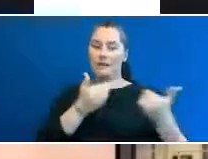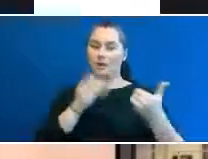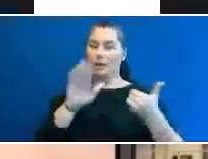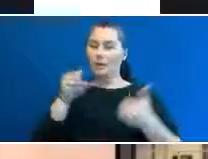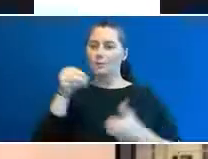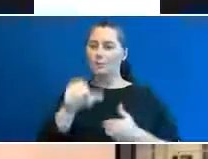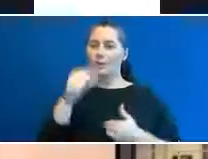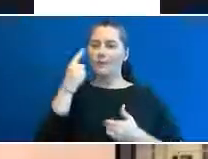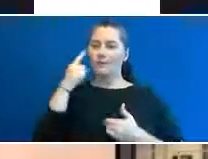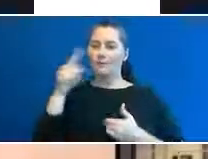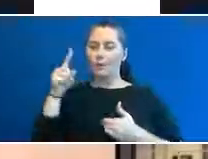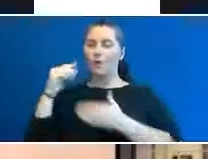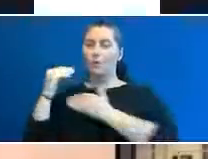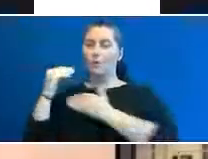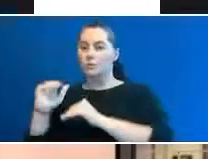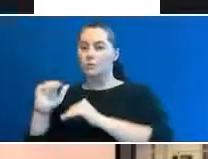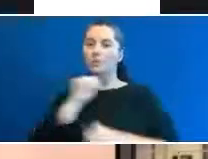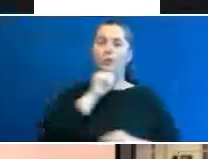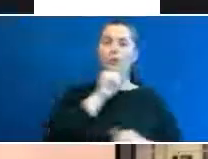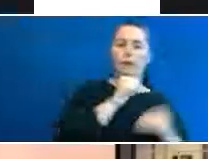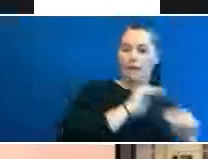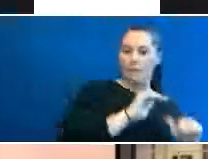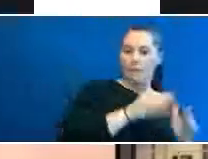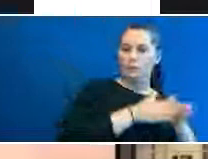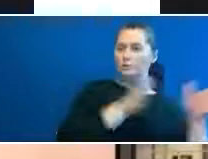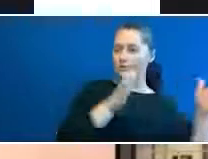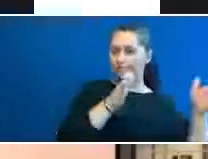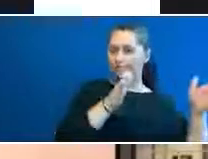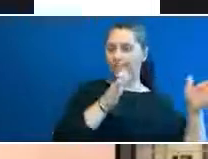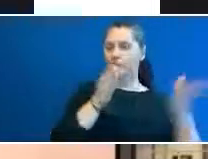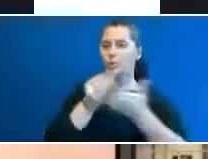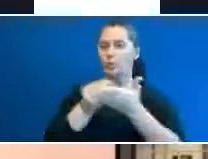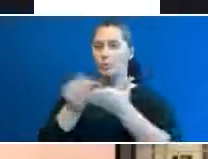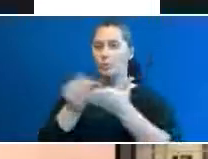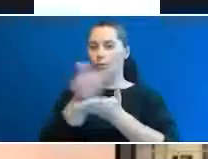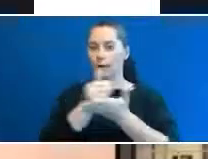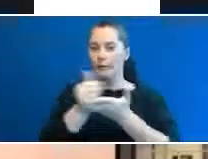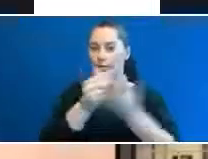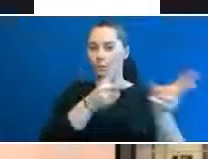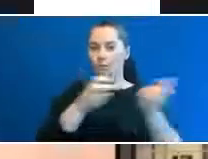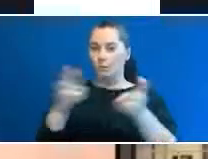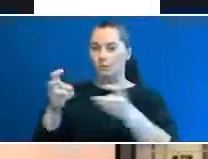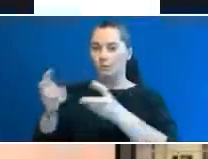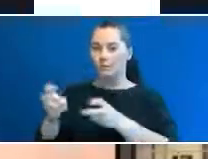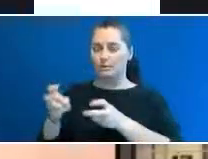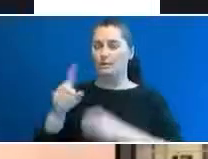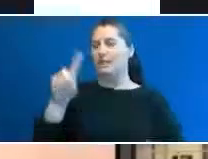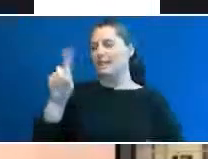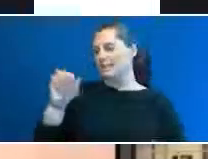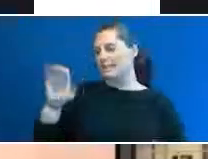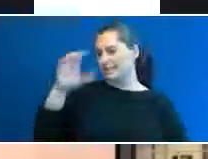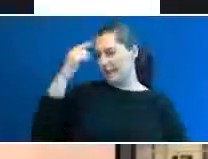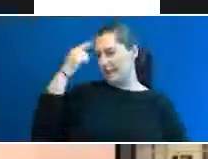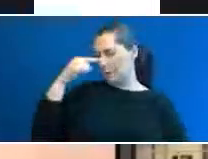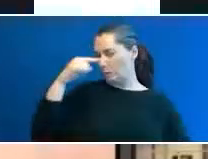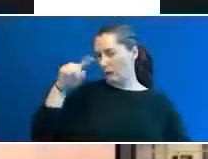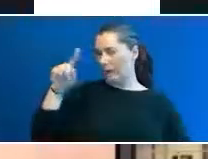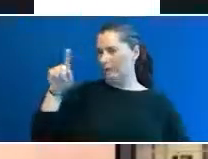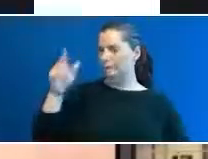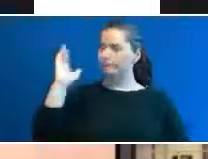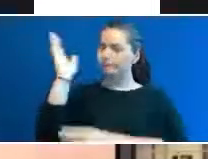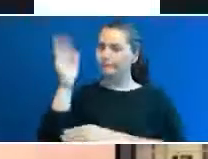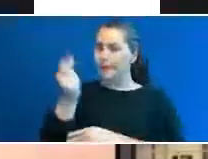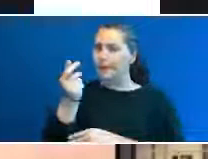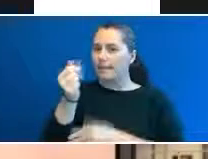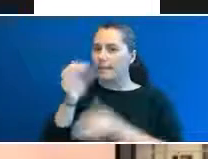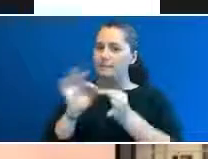or unrestricted revenue sources. Zach, I want to bring you on and have you talk a little bit about that. And then as we